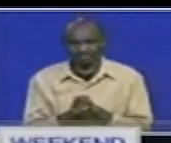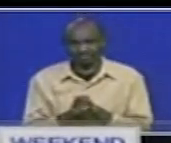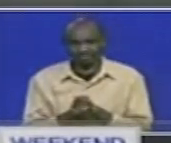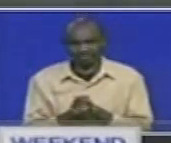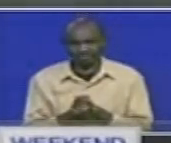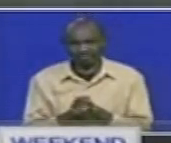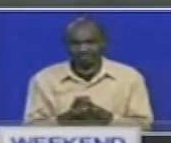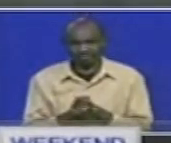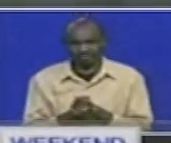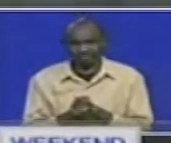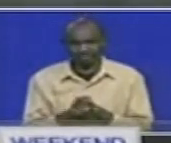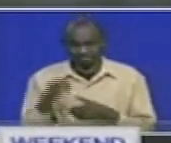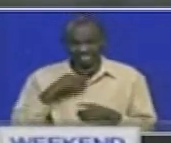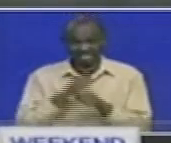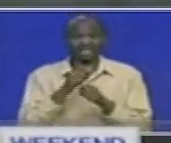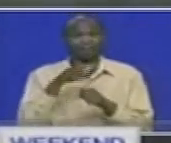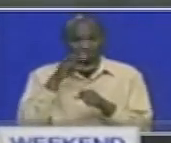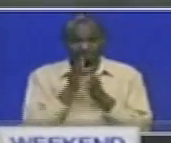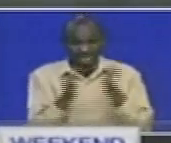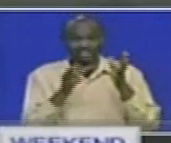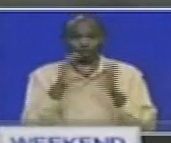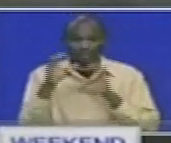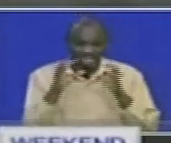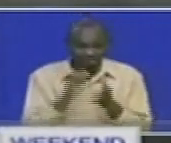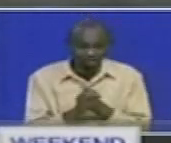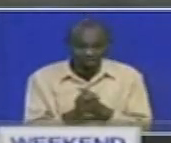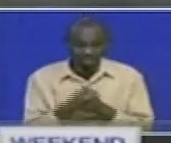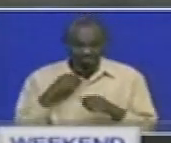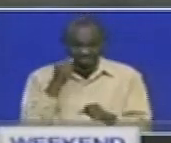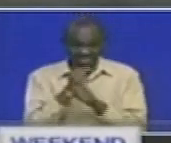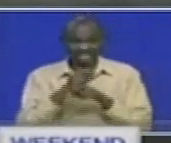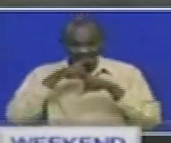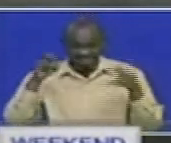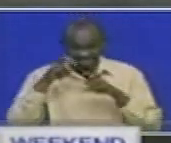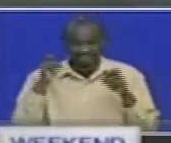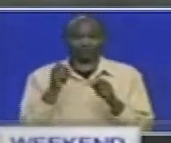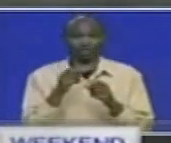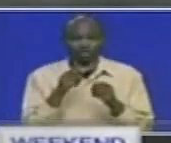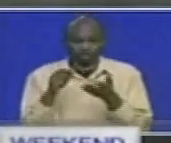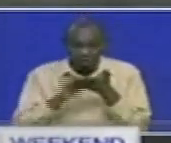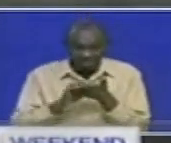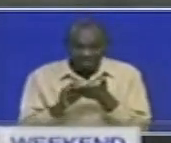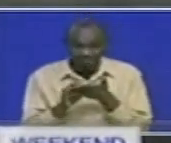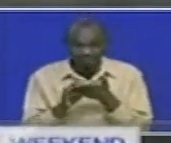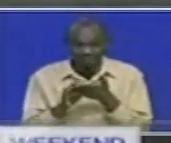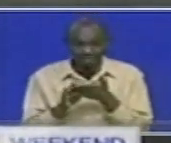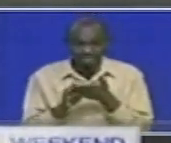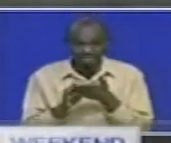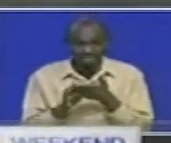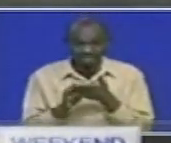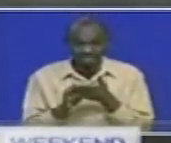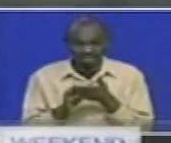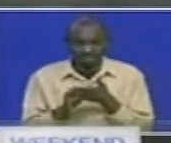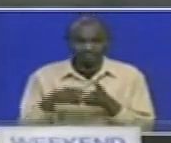afford I did mass communication I trained in investigative journalism and then uh I've also